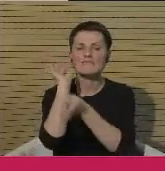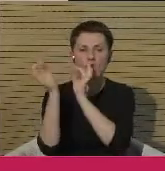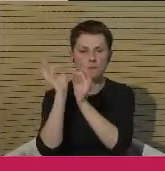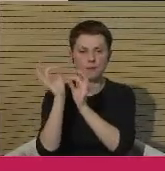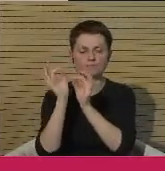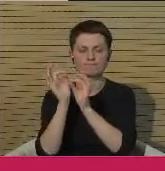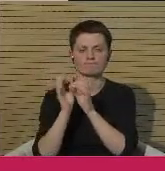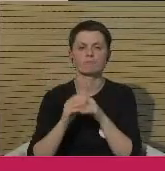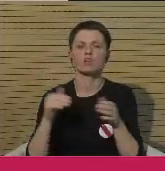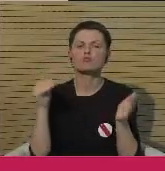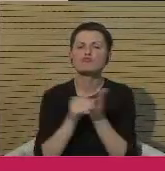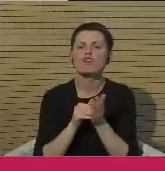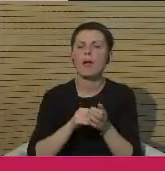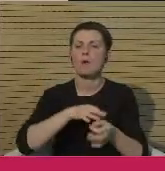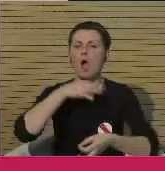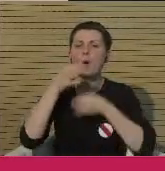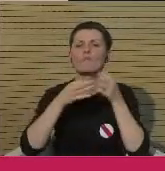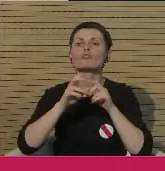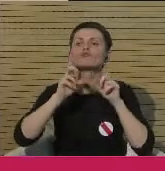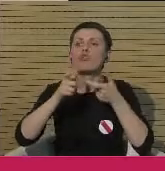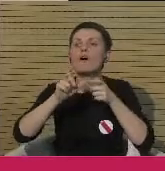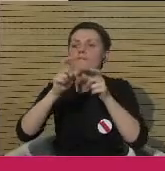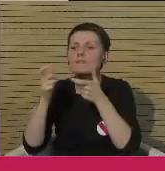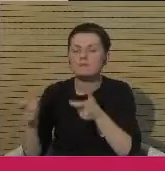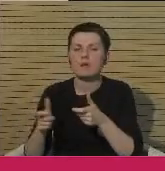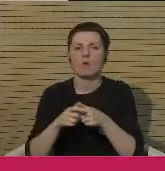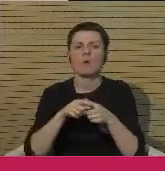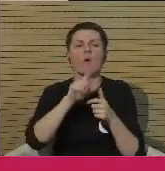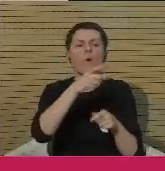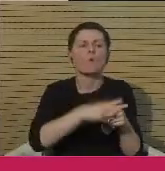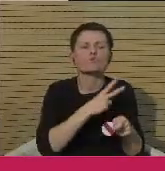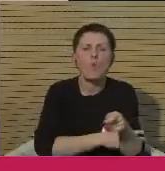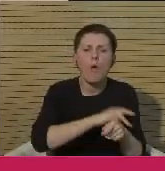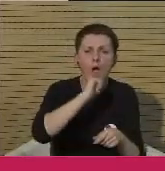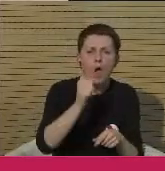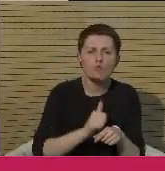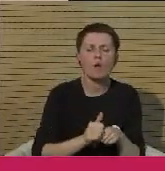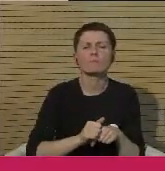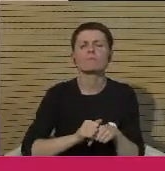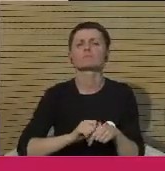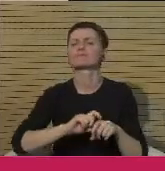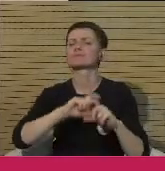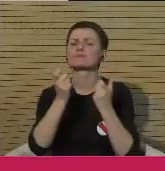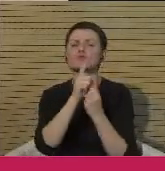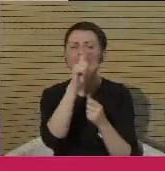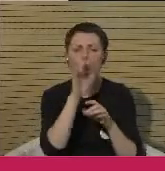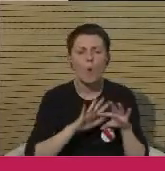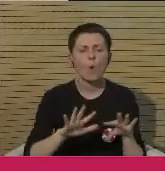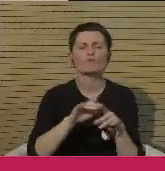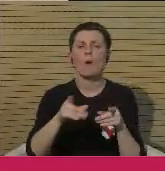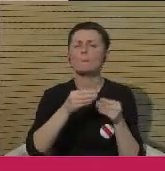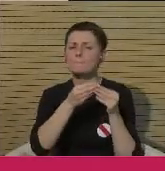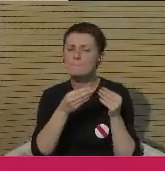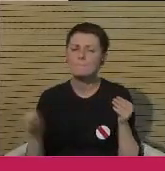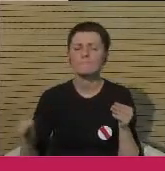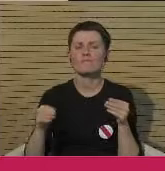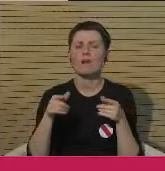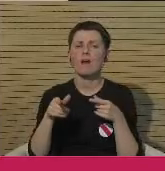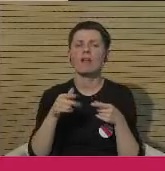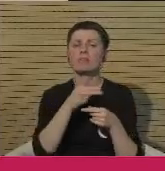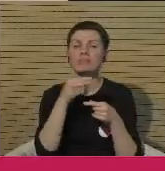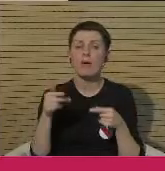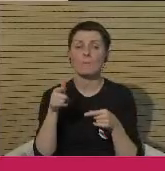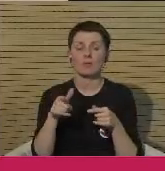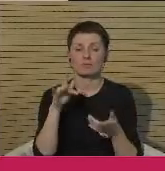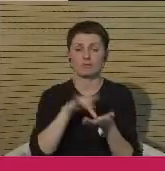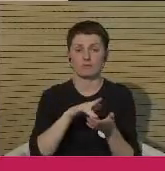Well, in the first place, we need information to be spread. We need you to tell